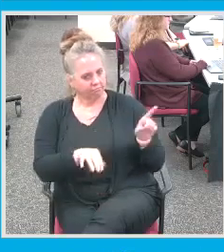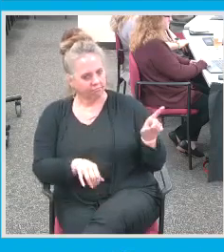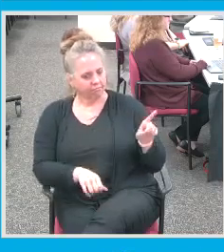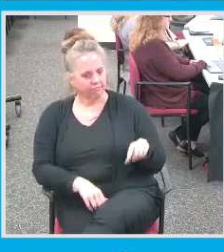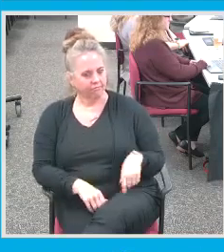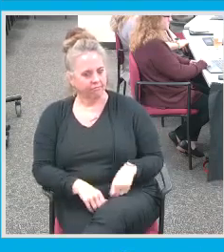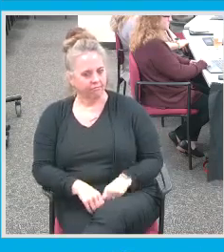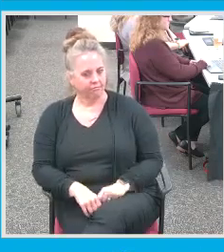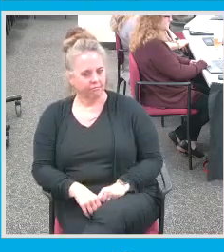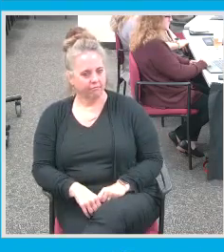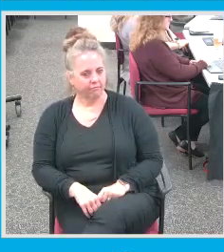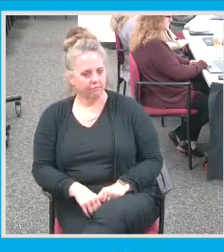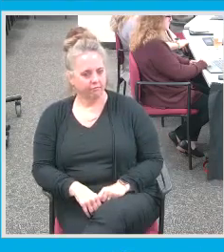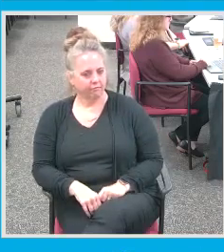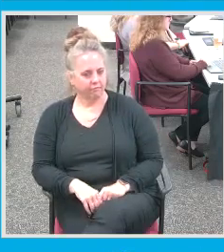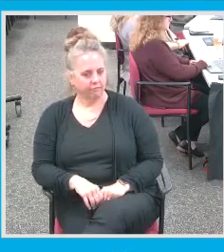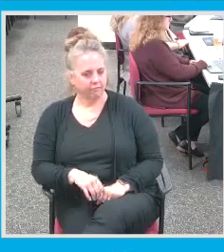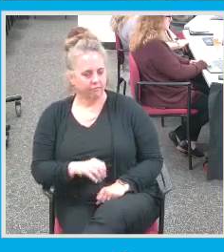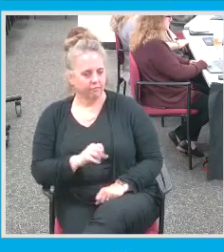things this morning with y'all.